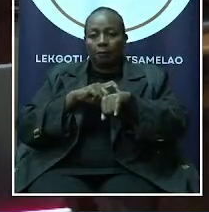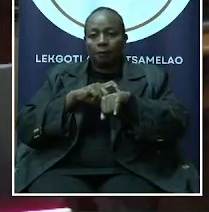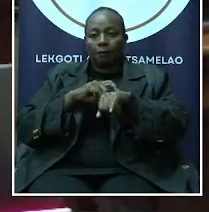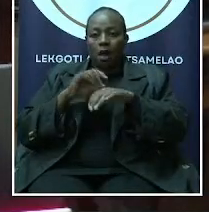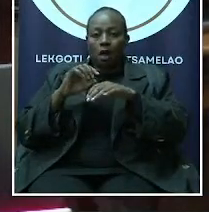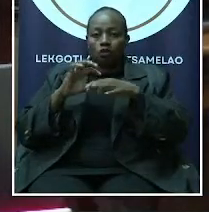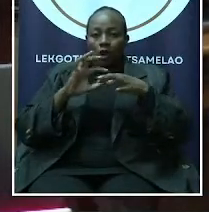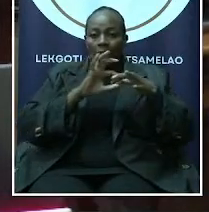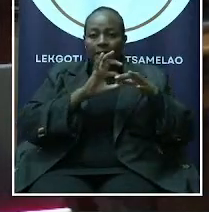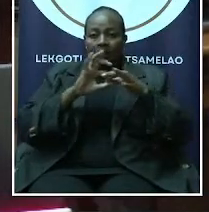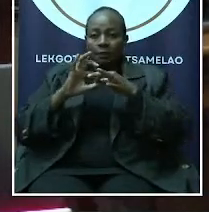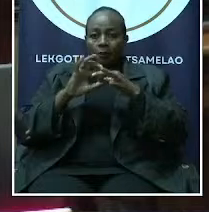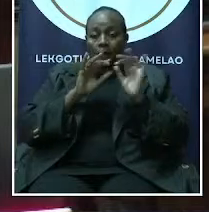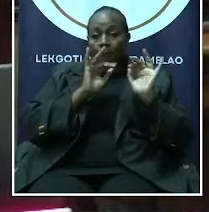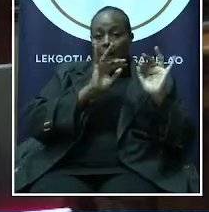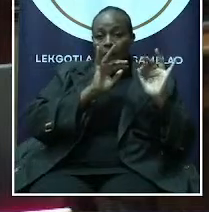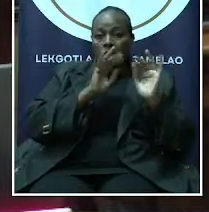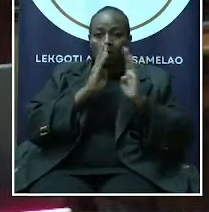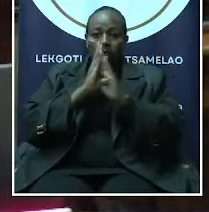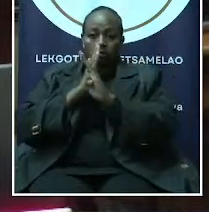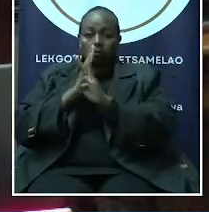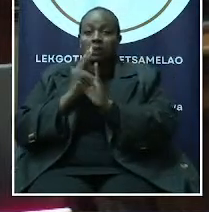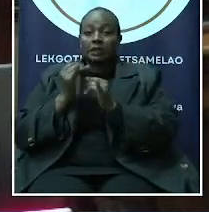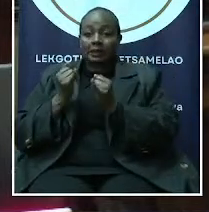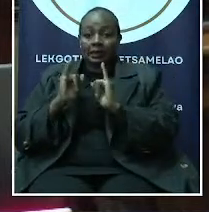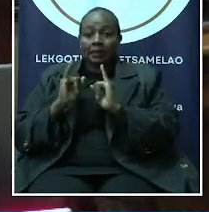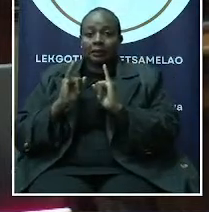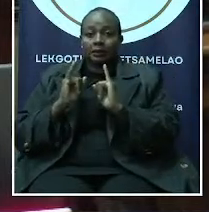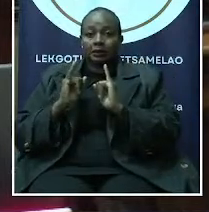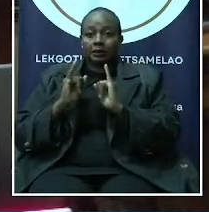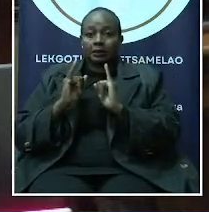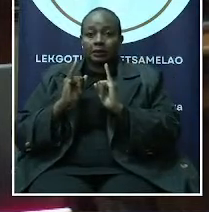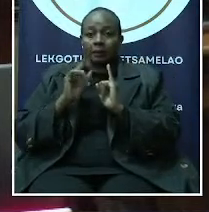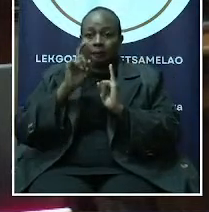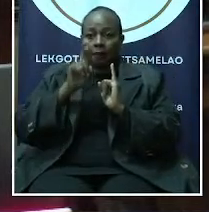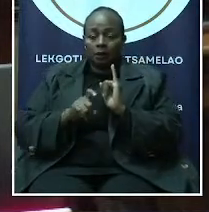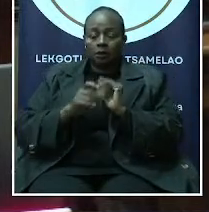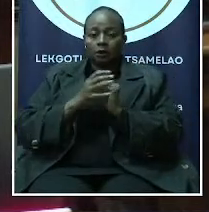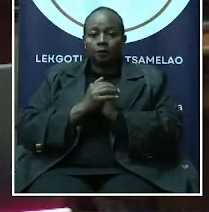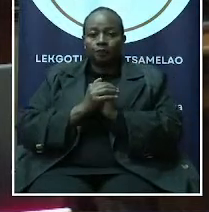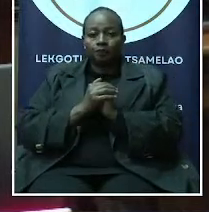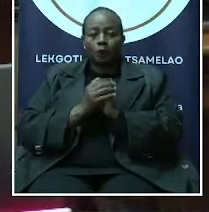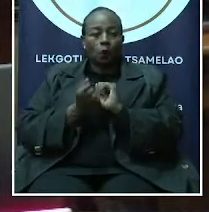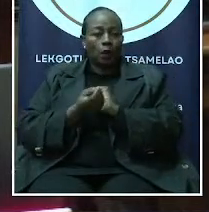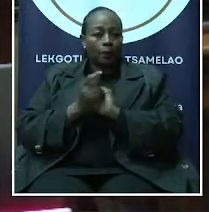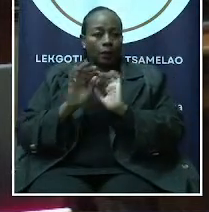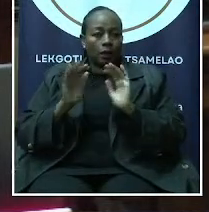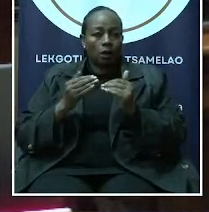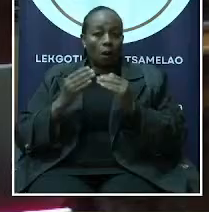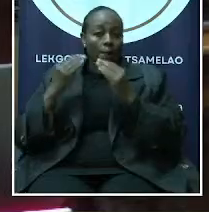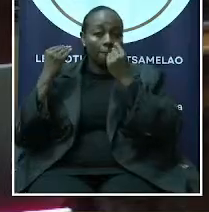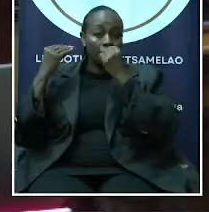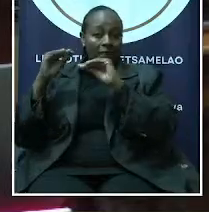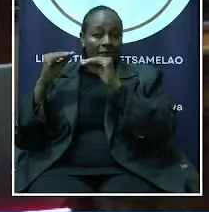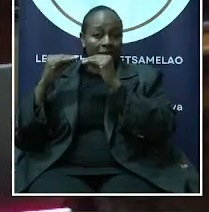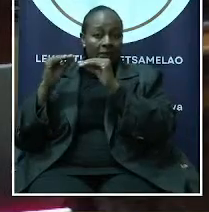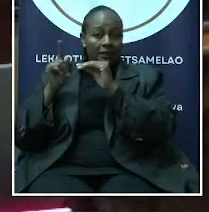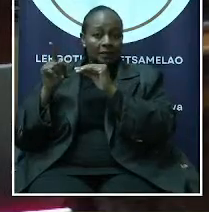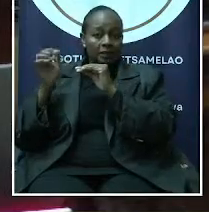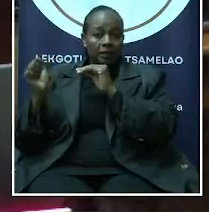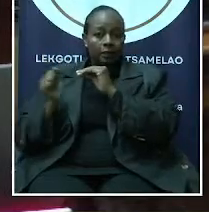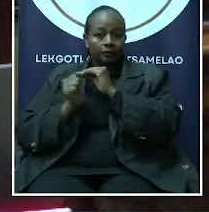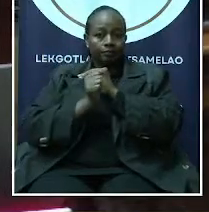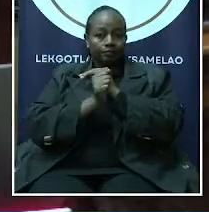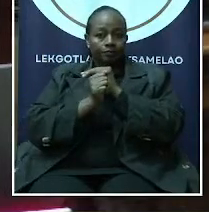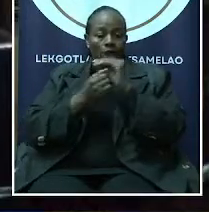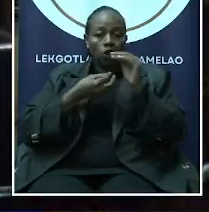relationship between the public and the private seriously. How would that take place? Businesses, first and foremost, that hire and train